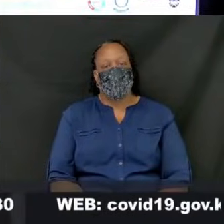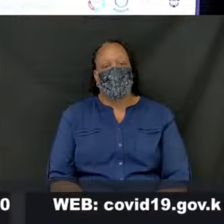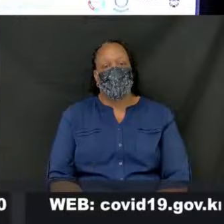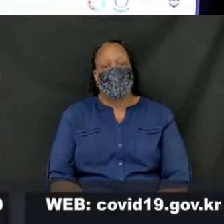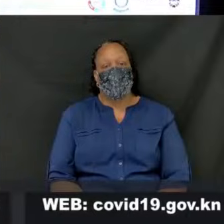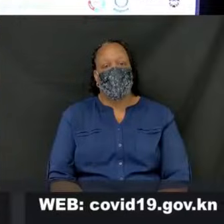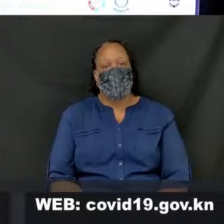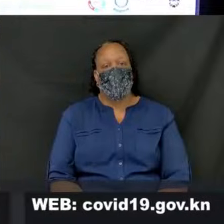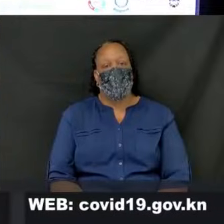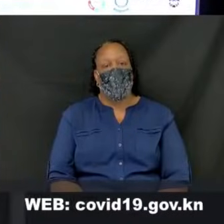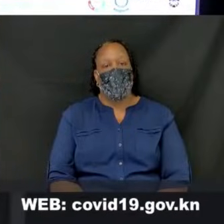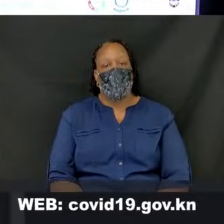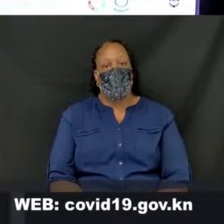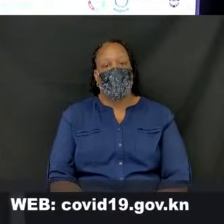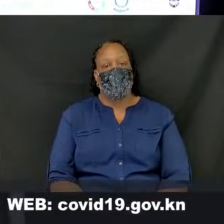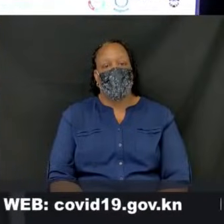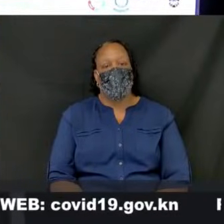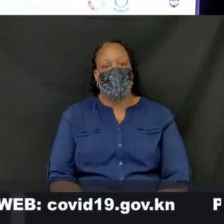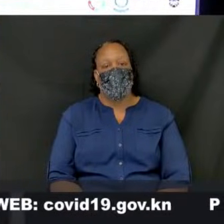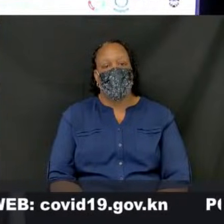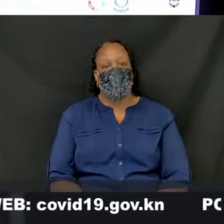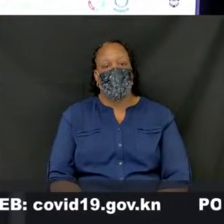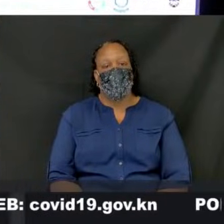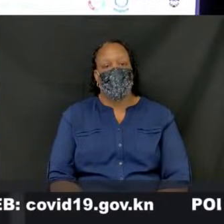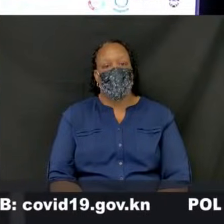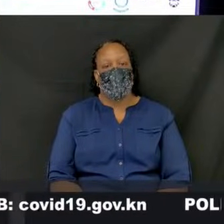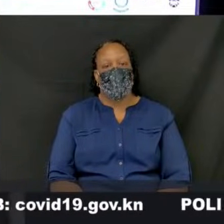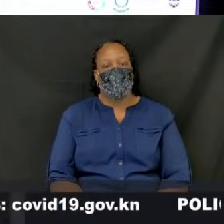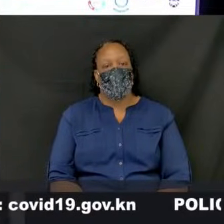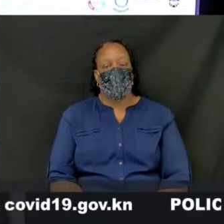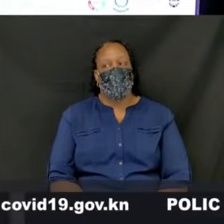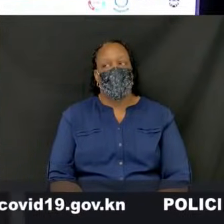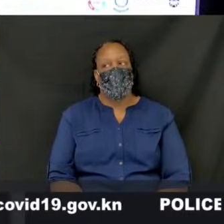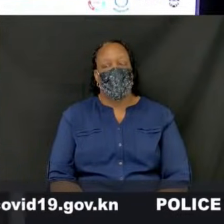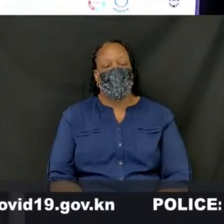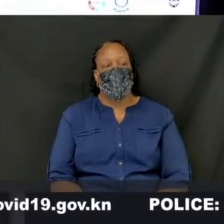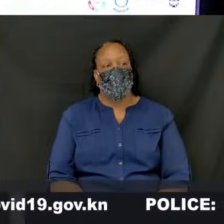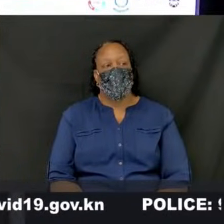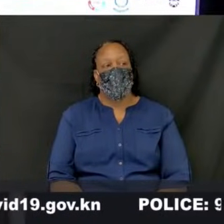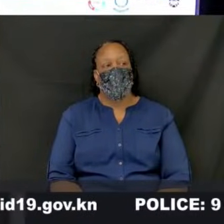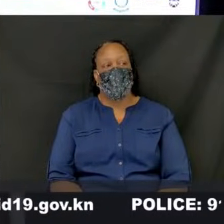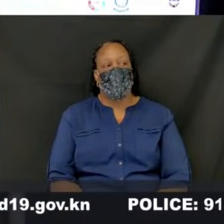This is our last question for today, but I think I can answer it.